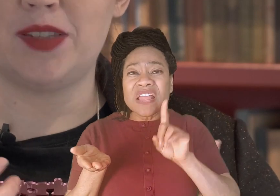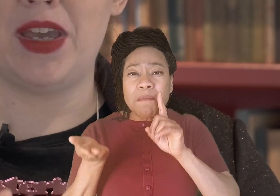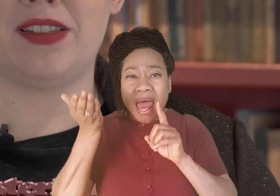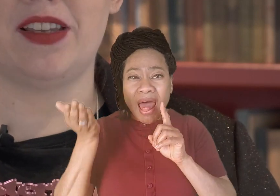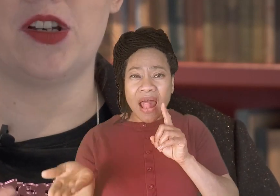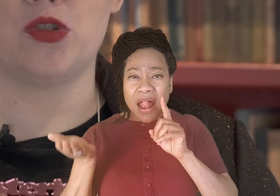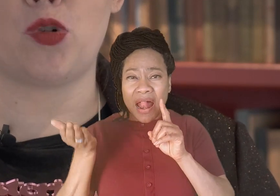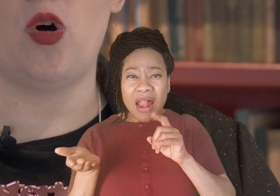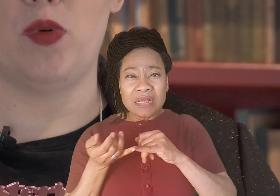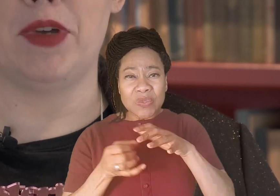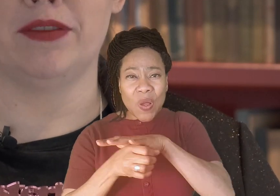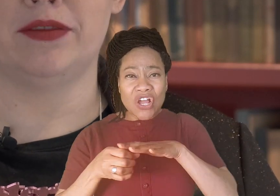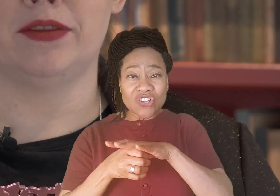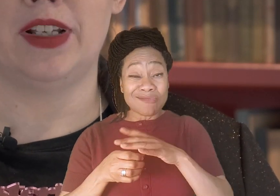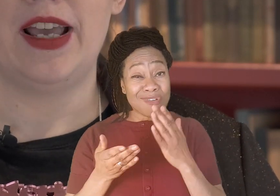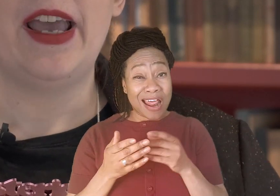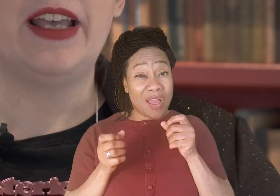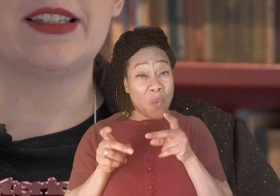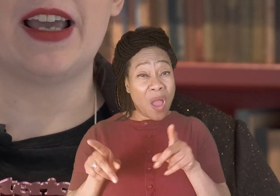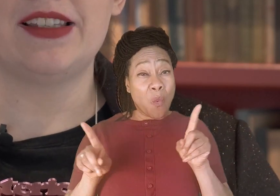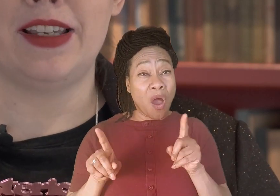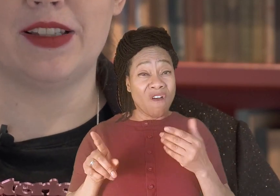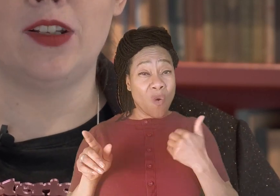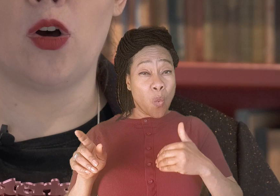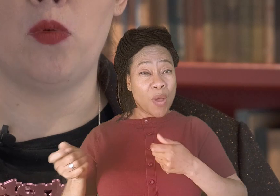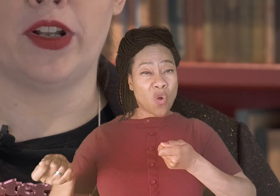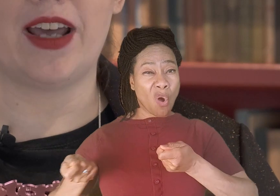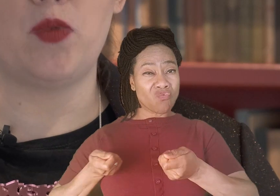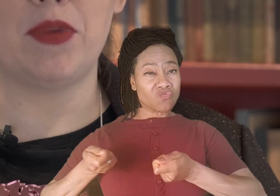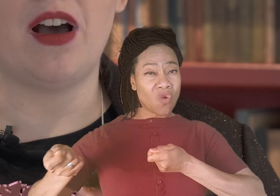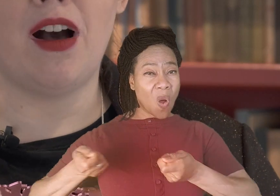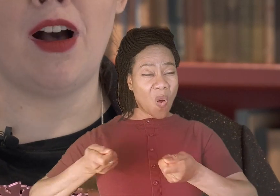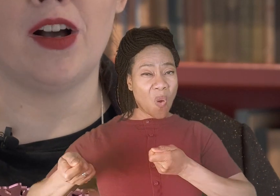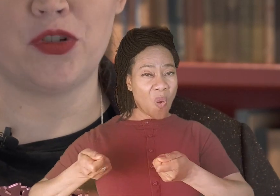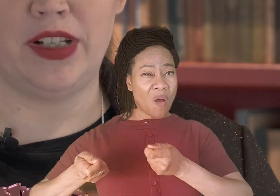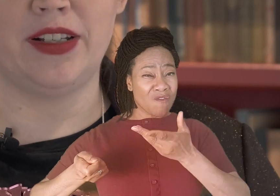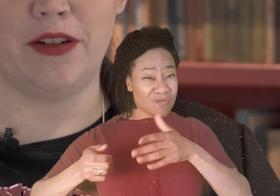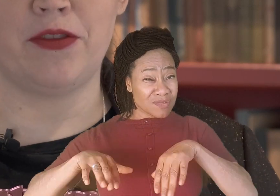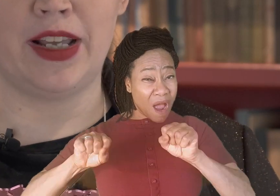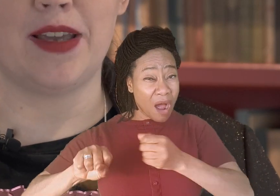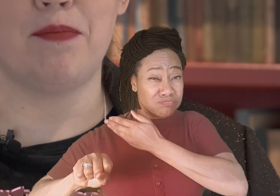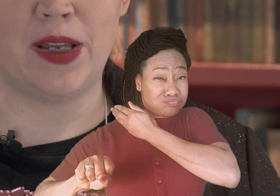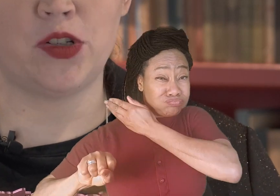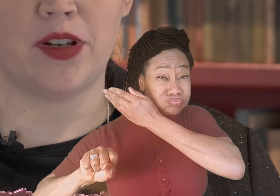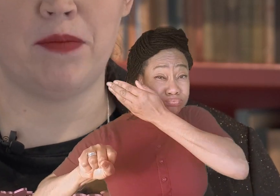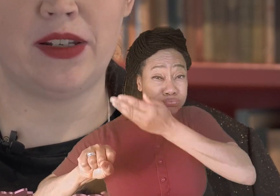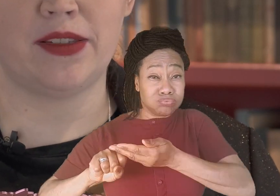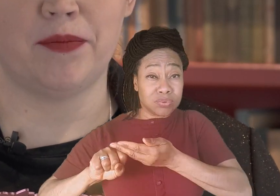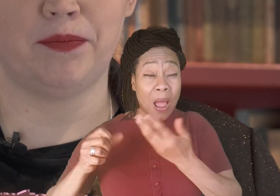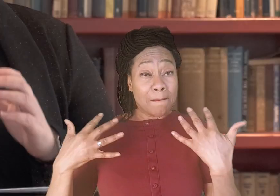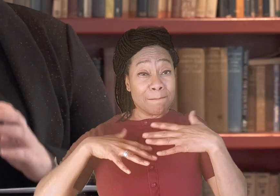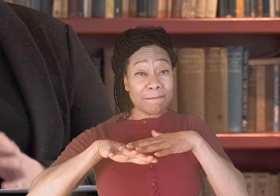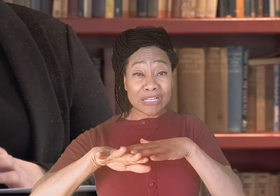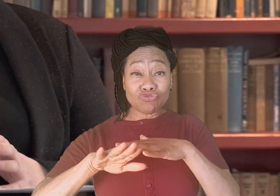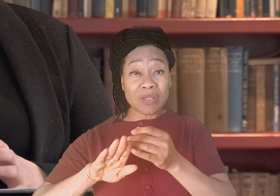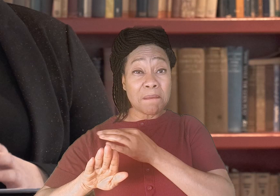to dismiss and control women. Its legacy is a long one, and women are treated differently in mainstream